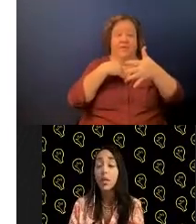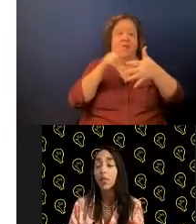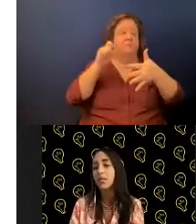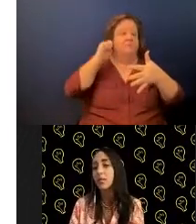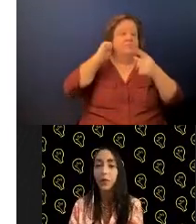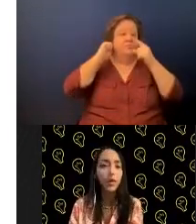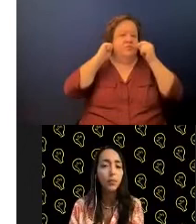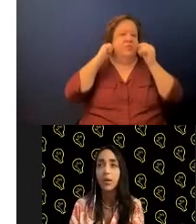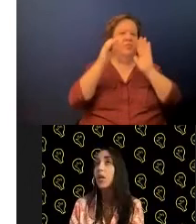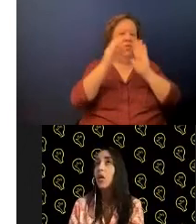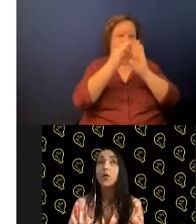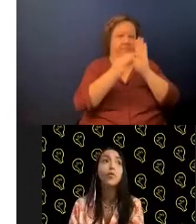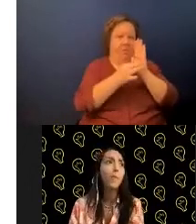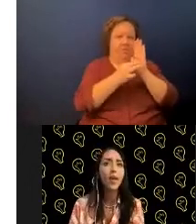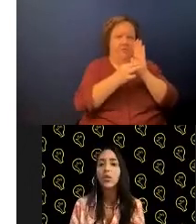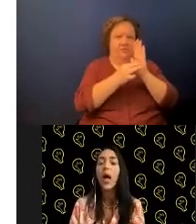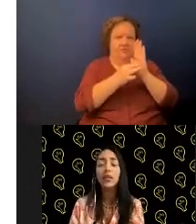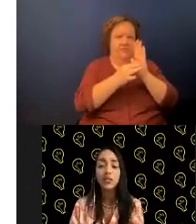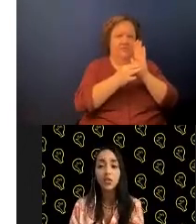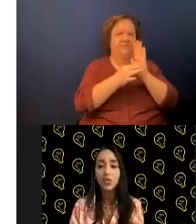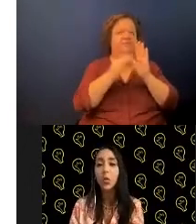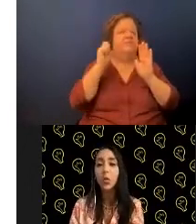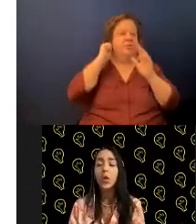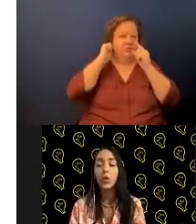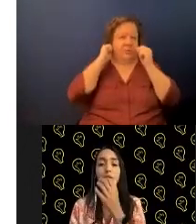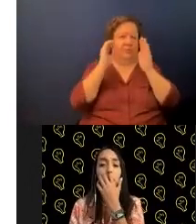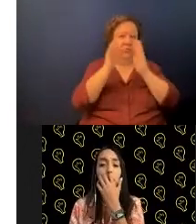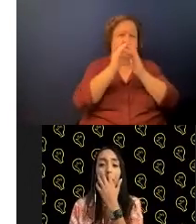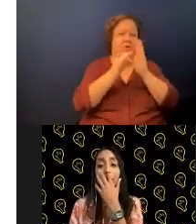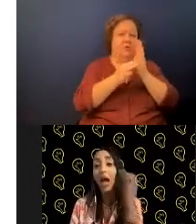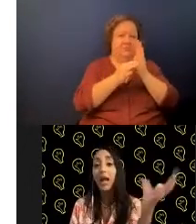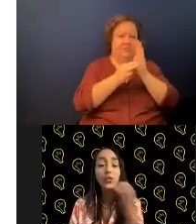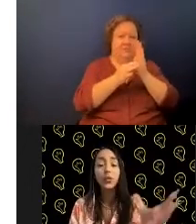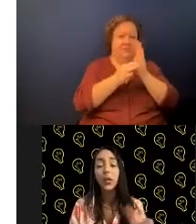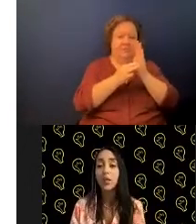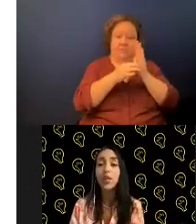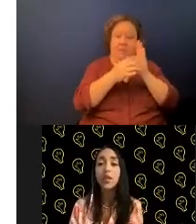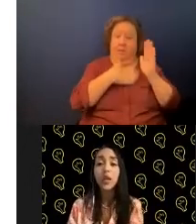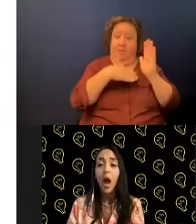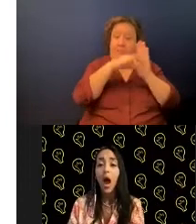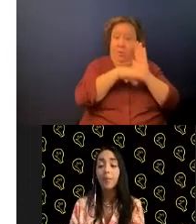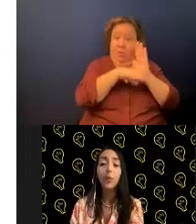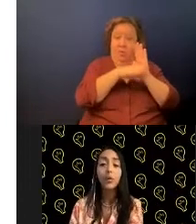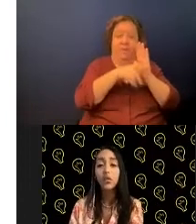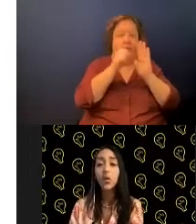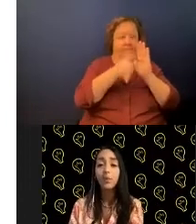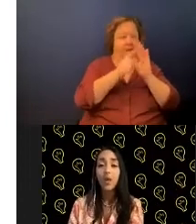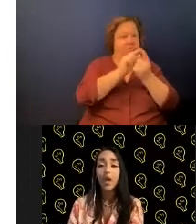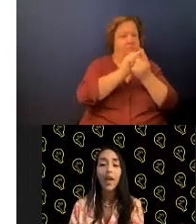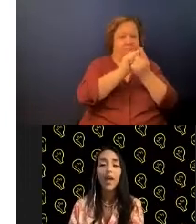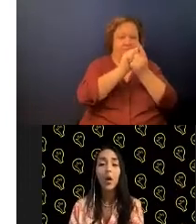IREX team has definitely been fundamental and essential in order to help us guide us creating this. Number